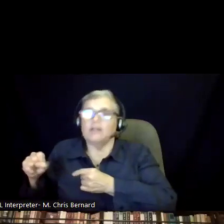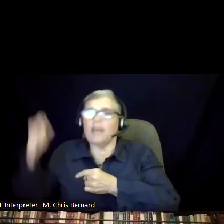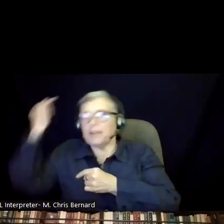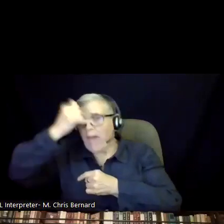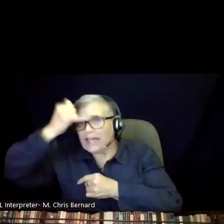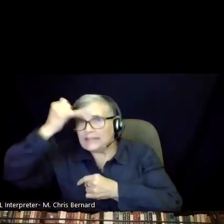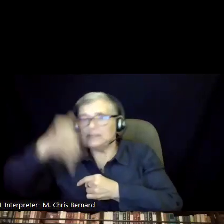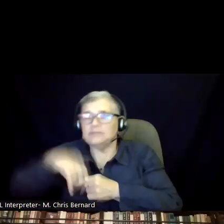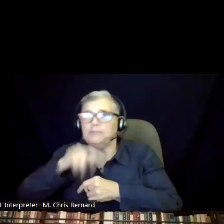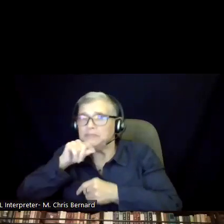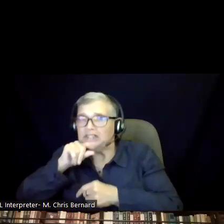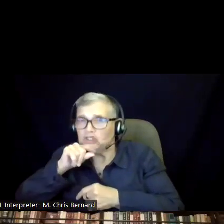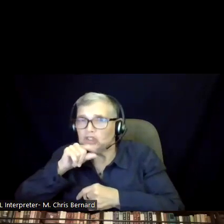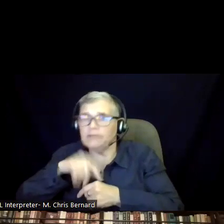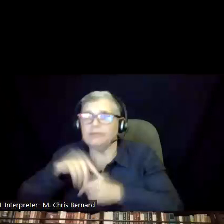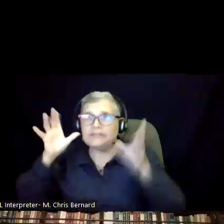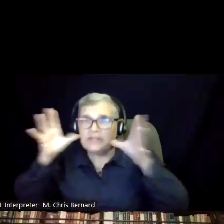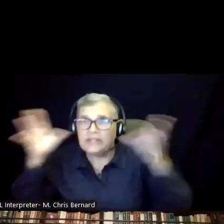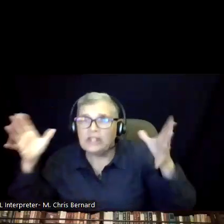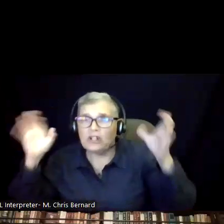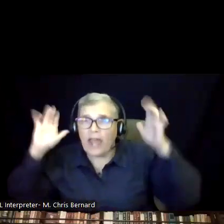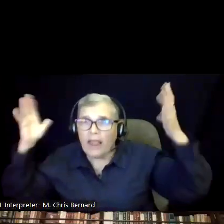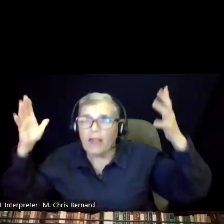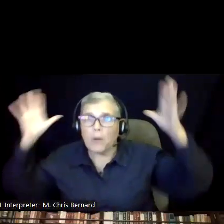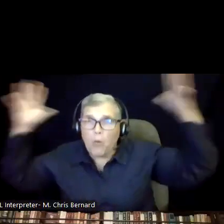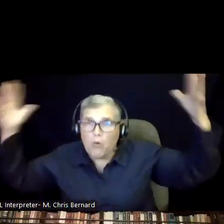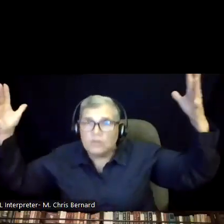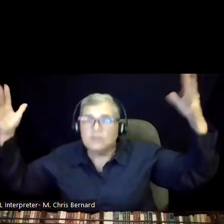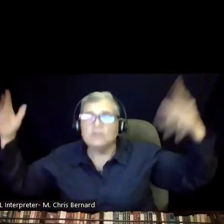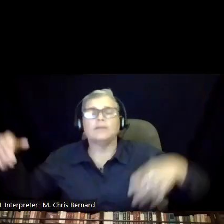passenger pigeons and deer and elk and moose and other